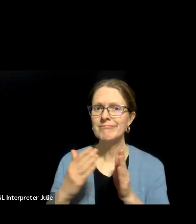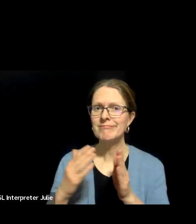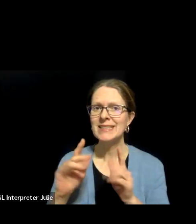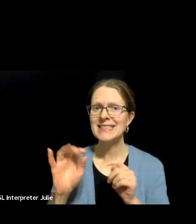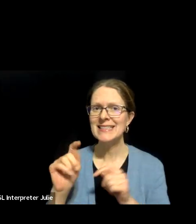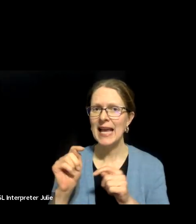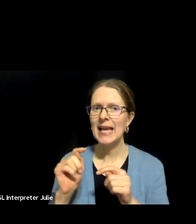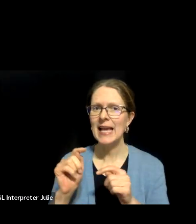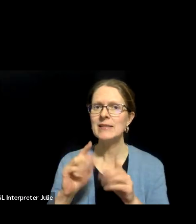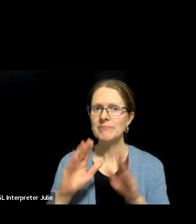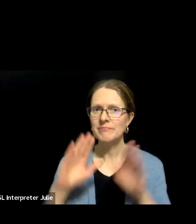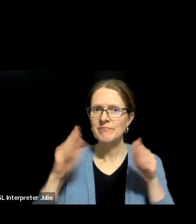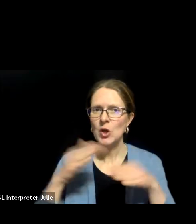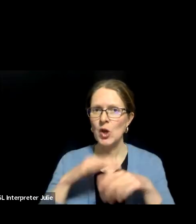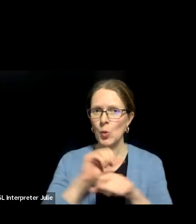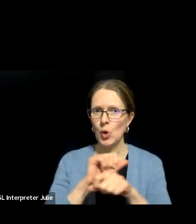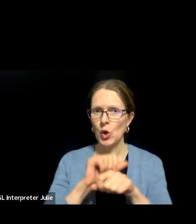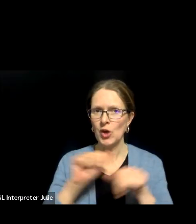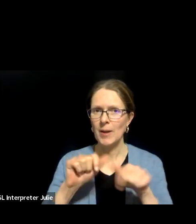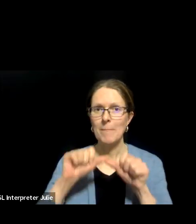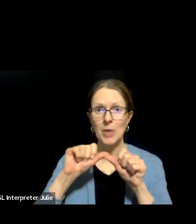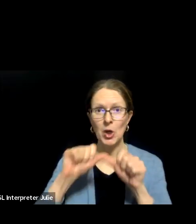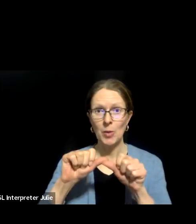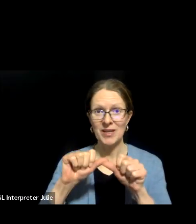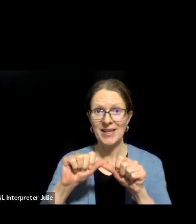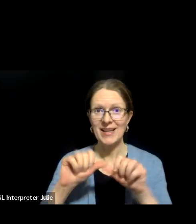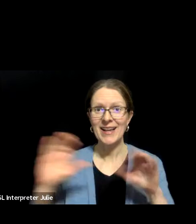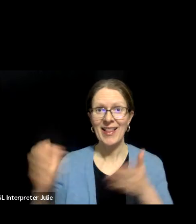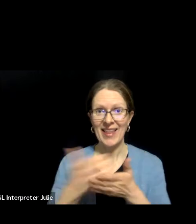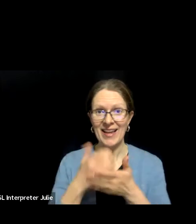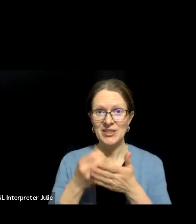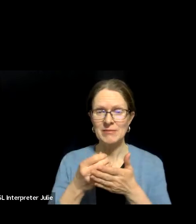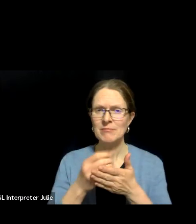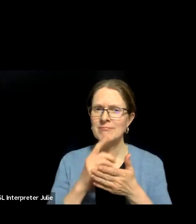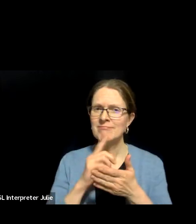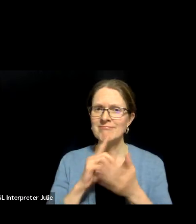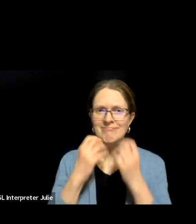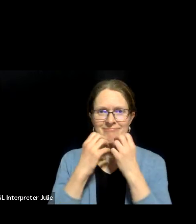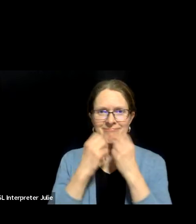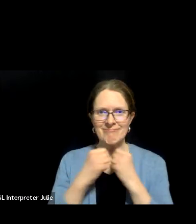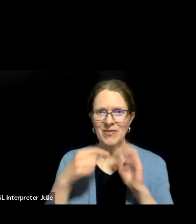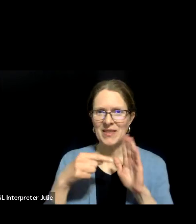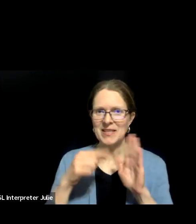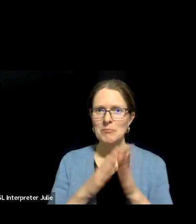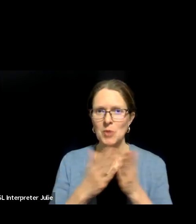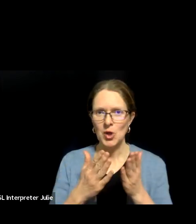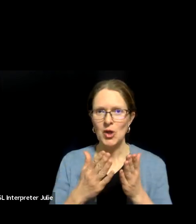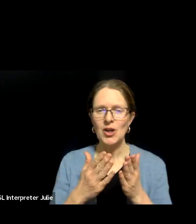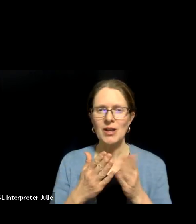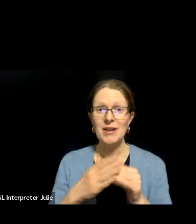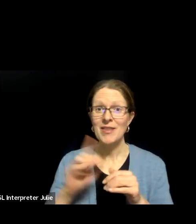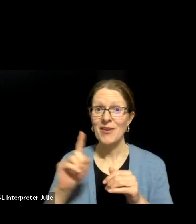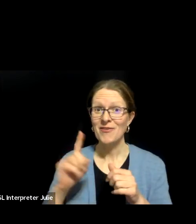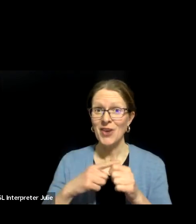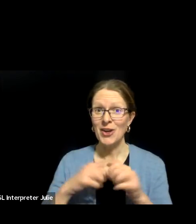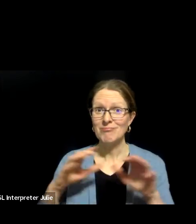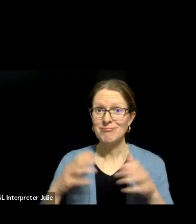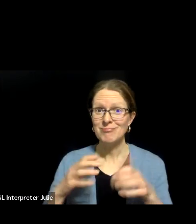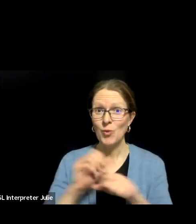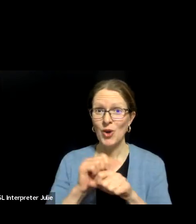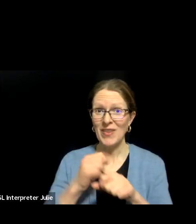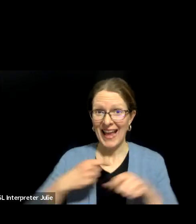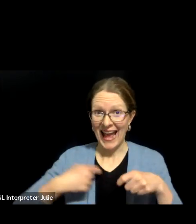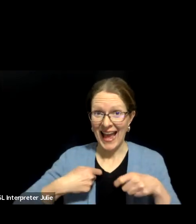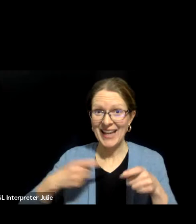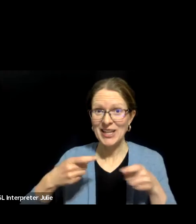Hirshhorn's permanent collection. This book is very dear to my heart as it is dedicated to the first body of work that I curated at the Hirshhorn, which was a